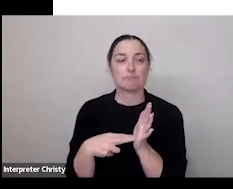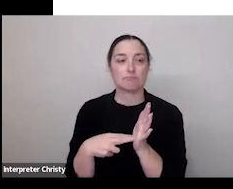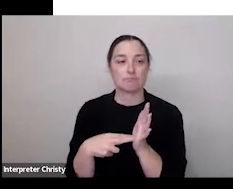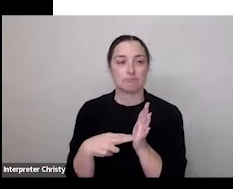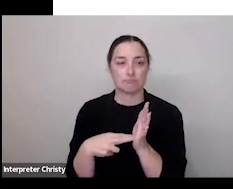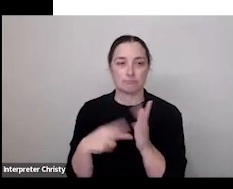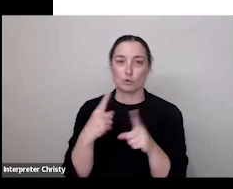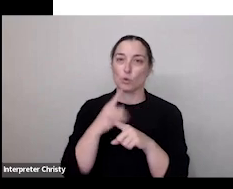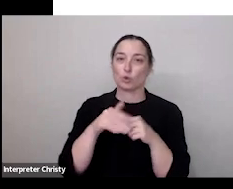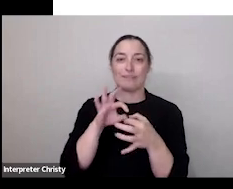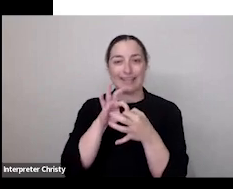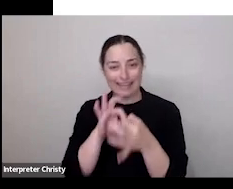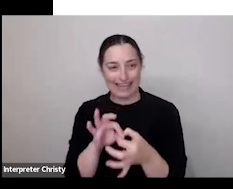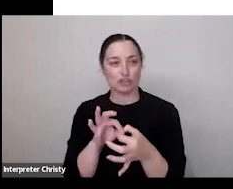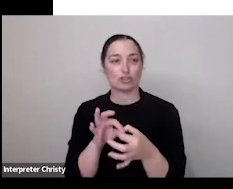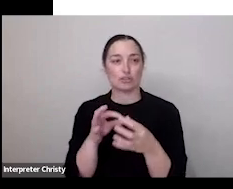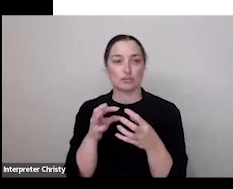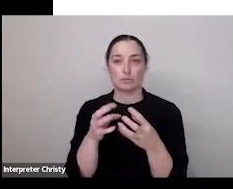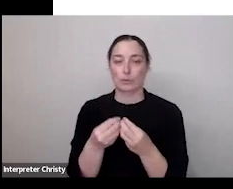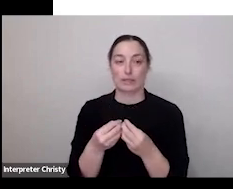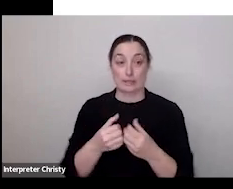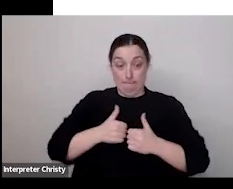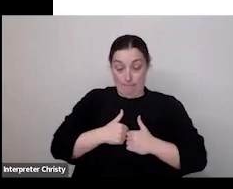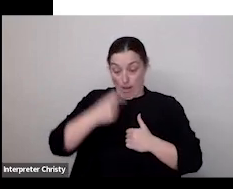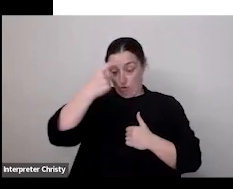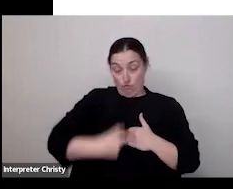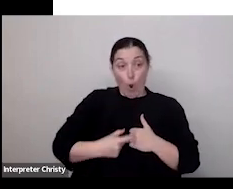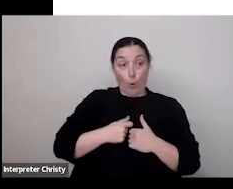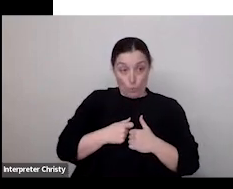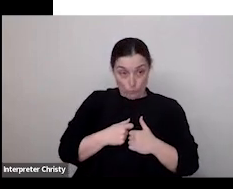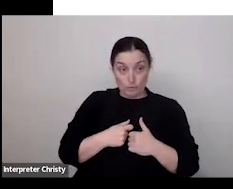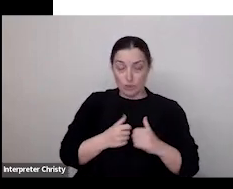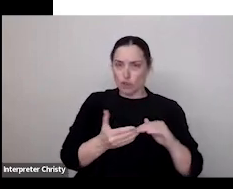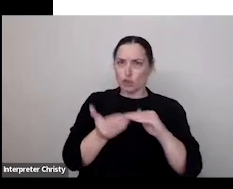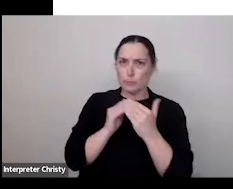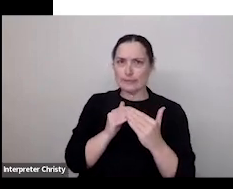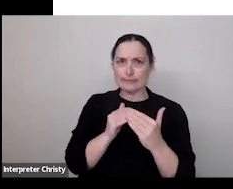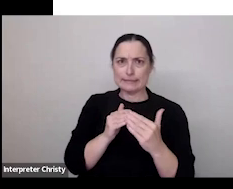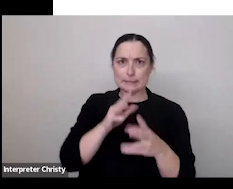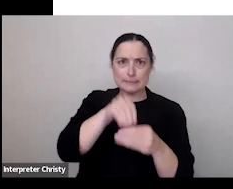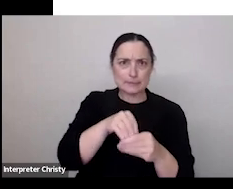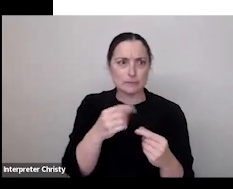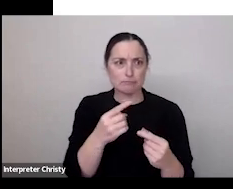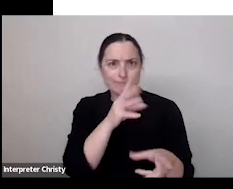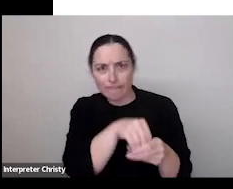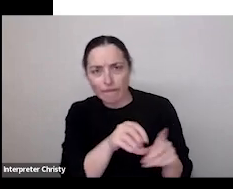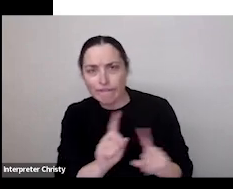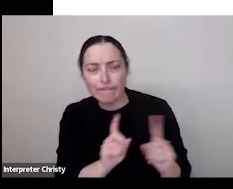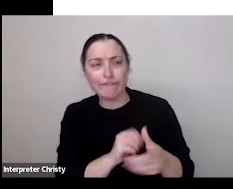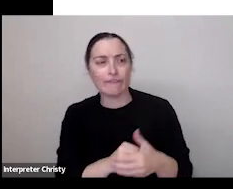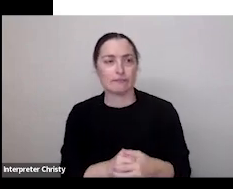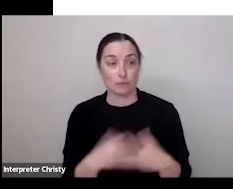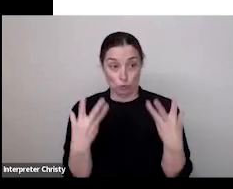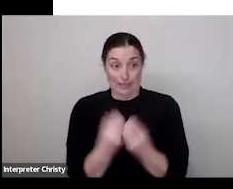talks about the connections between what is my role, what other community participants need to be involved, what will we focus on